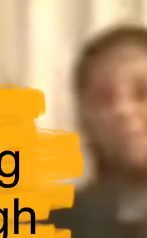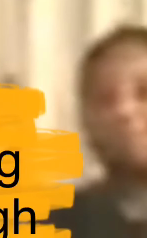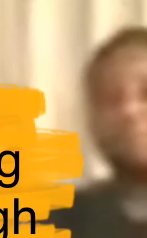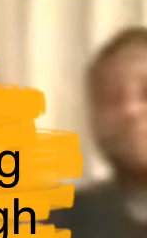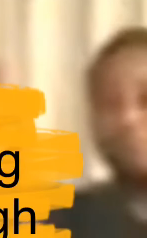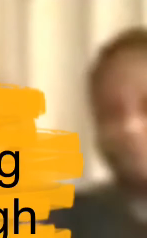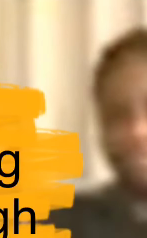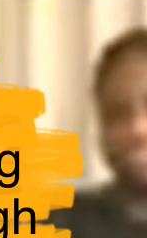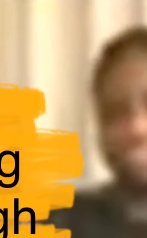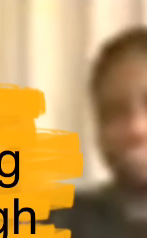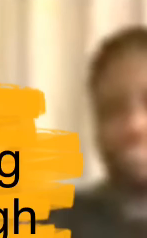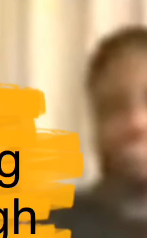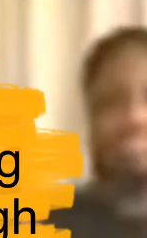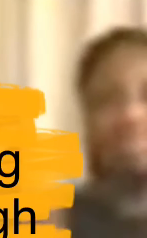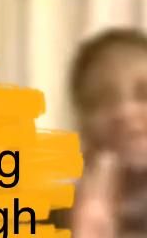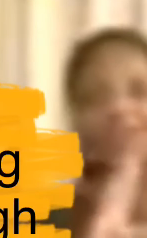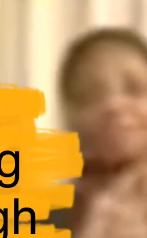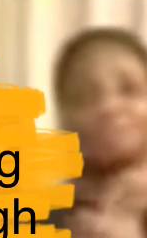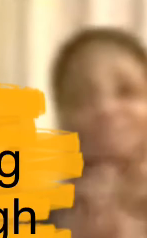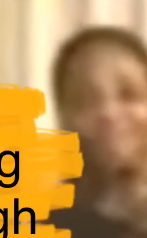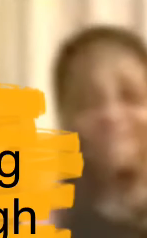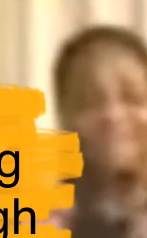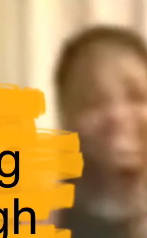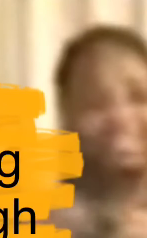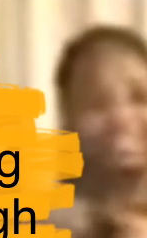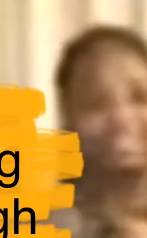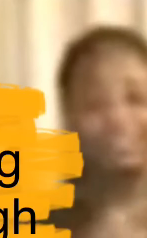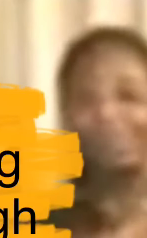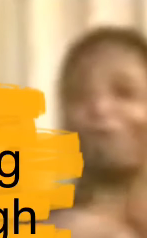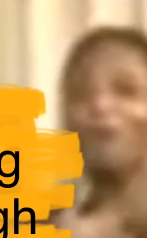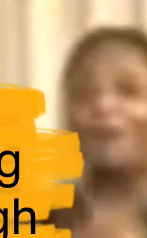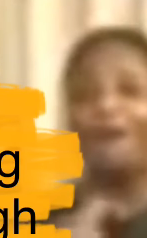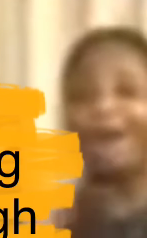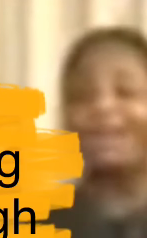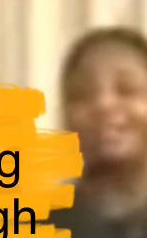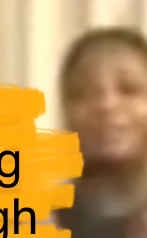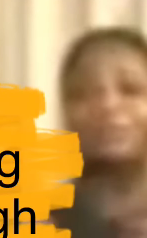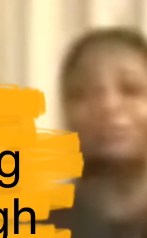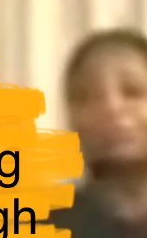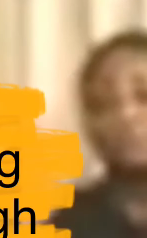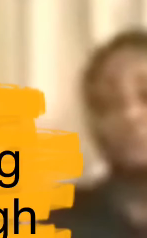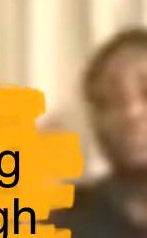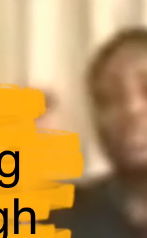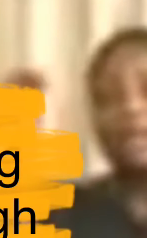their benchmark for the months of April, May, and June. In